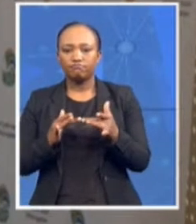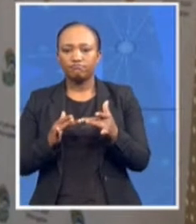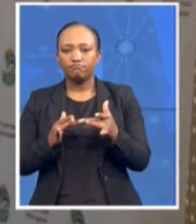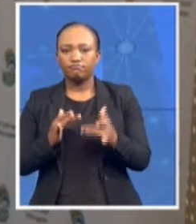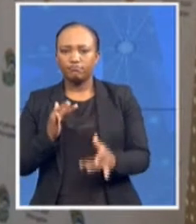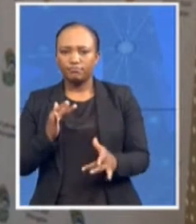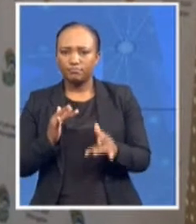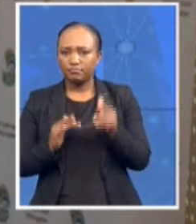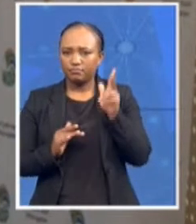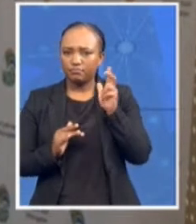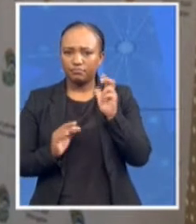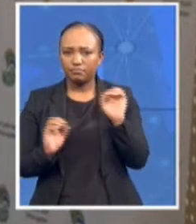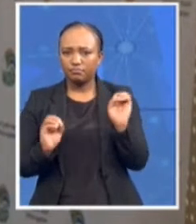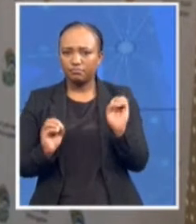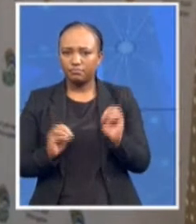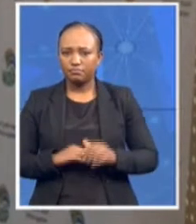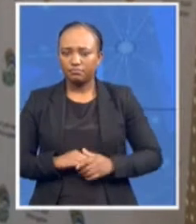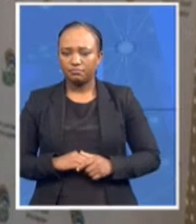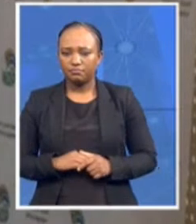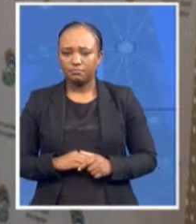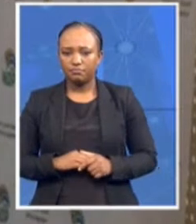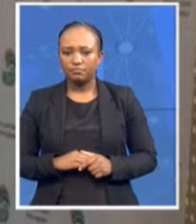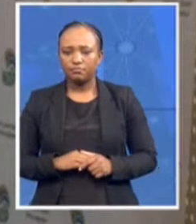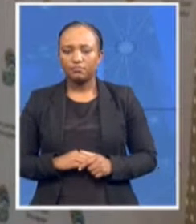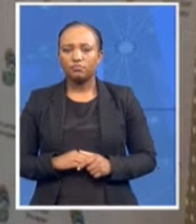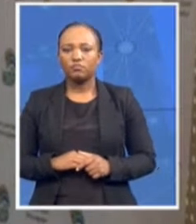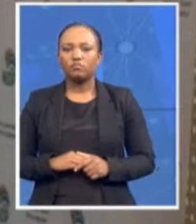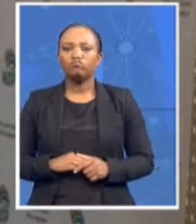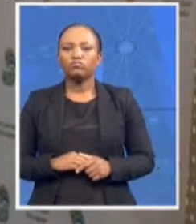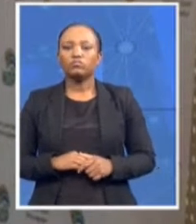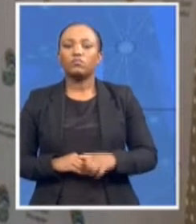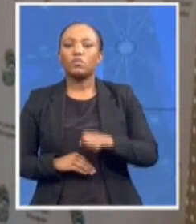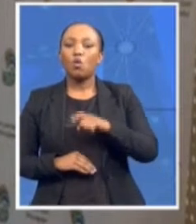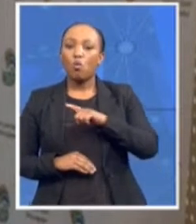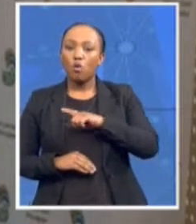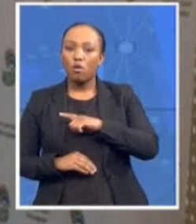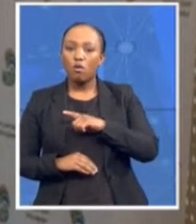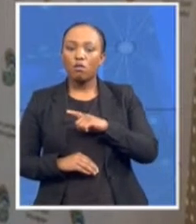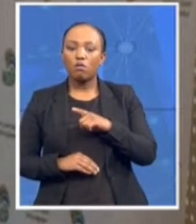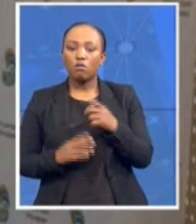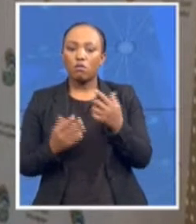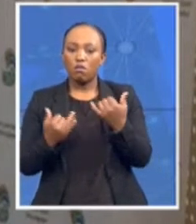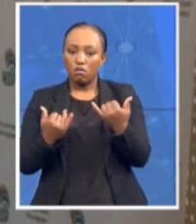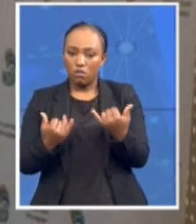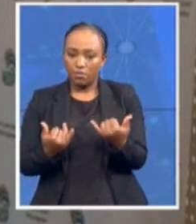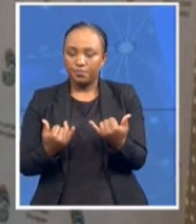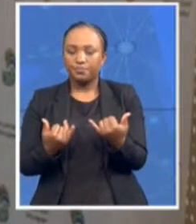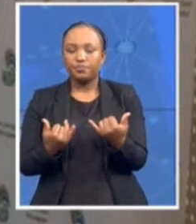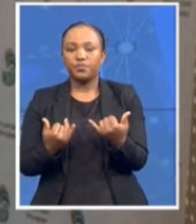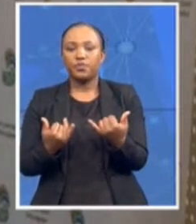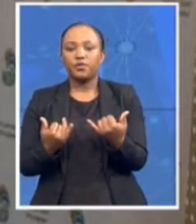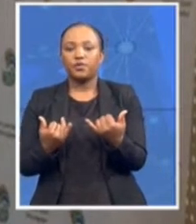on an informed basis, I take a